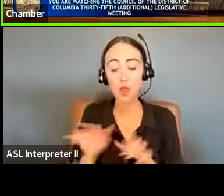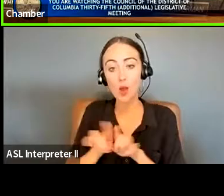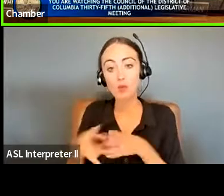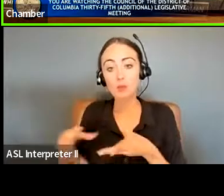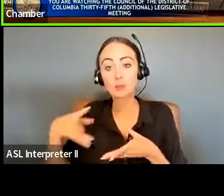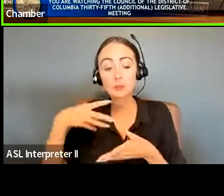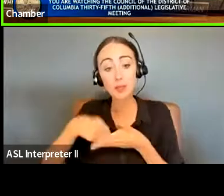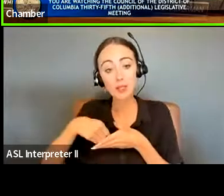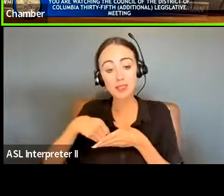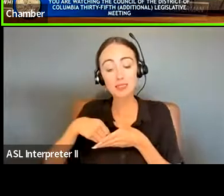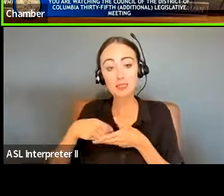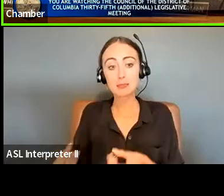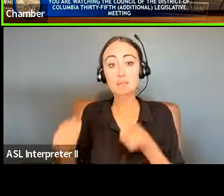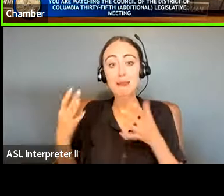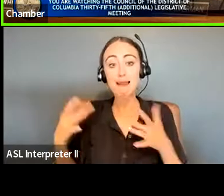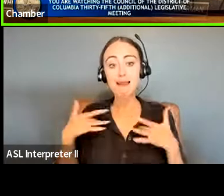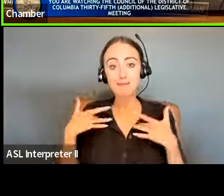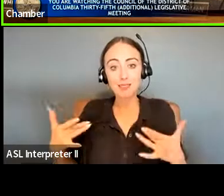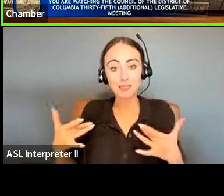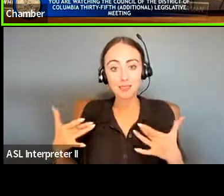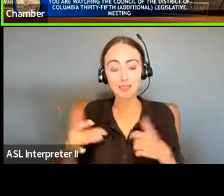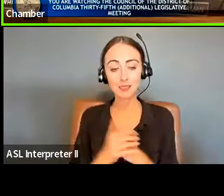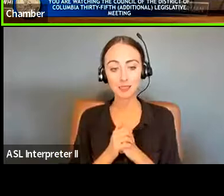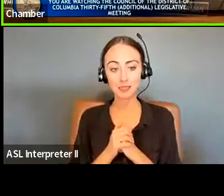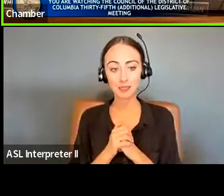participated in a number of events that have